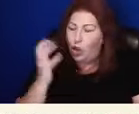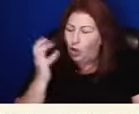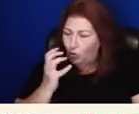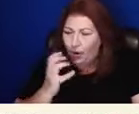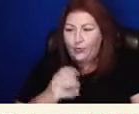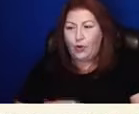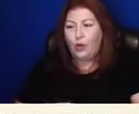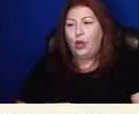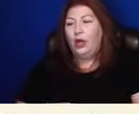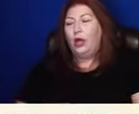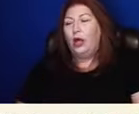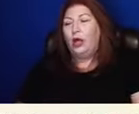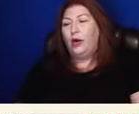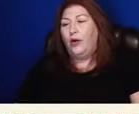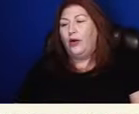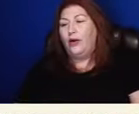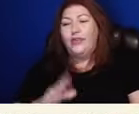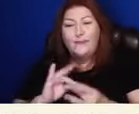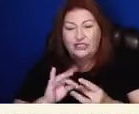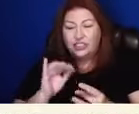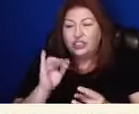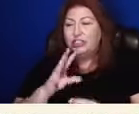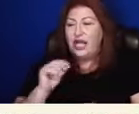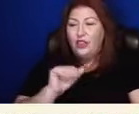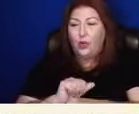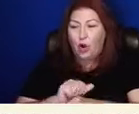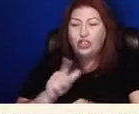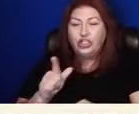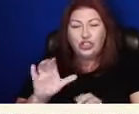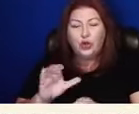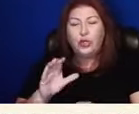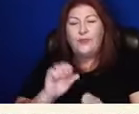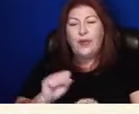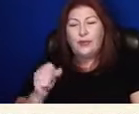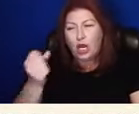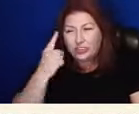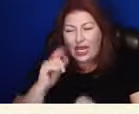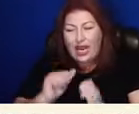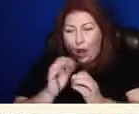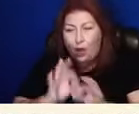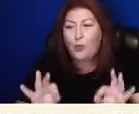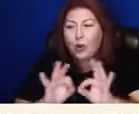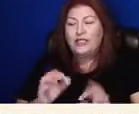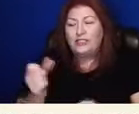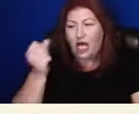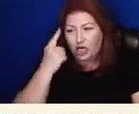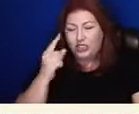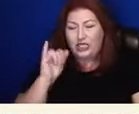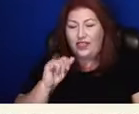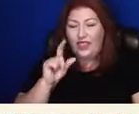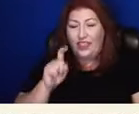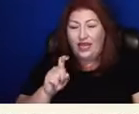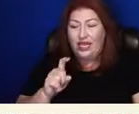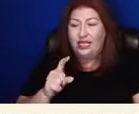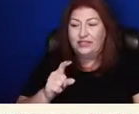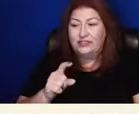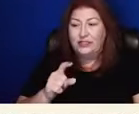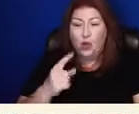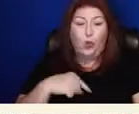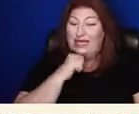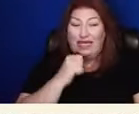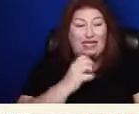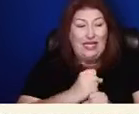posts and the messages and the work, and being able to understand how important it is to understand that the needs that we got, that we didn't get